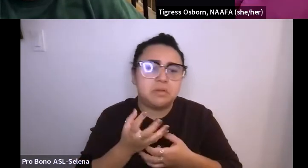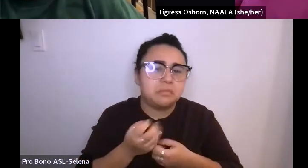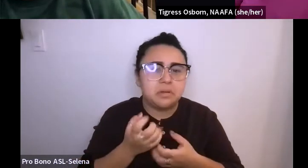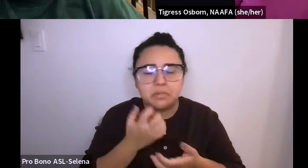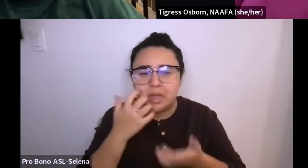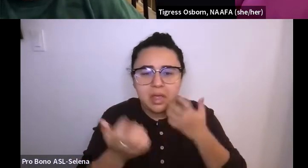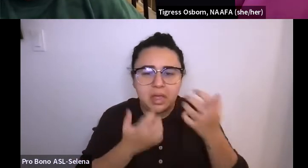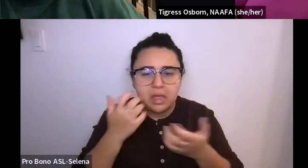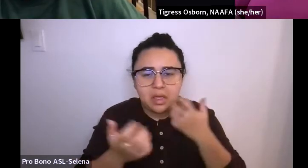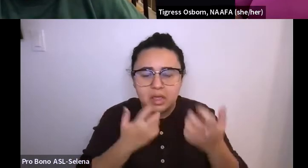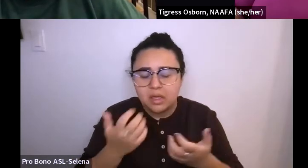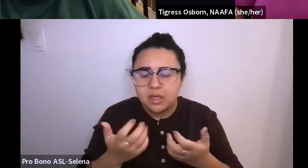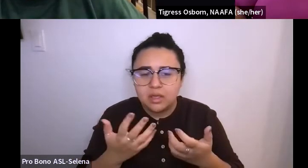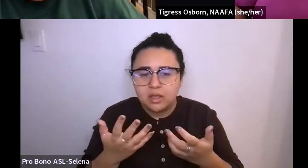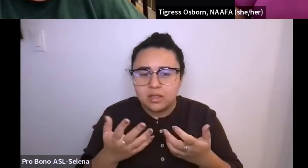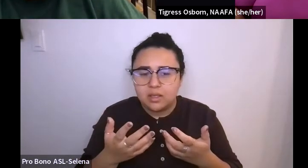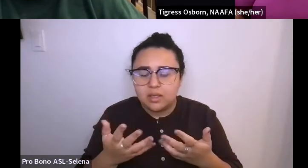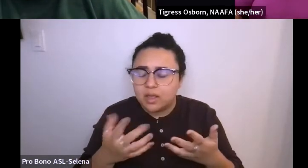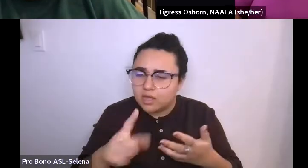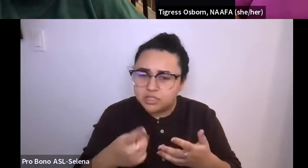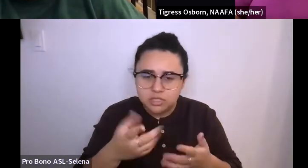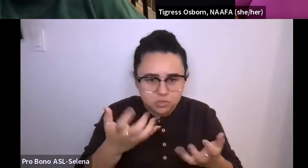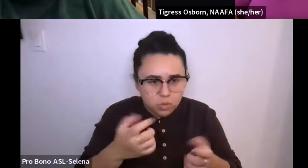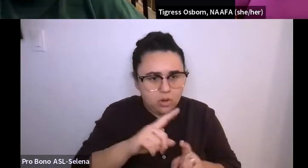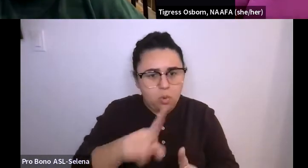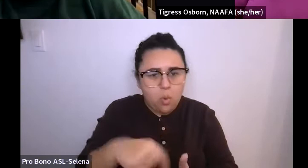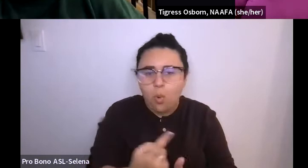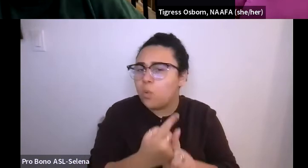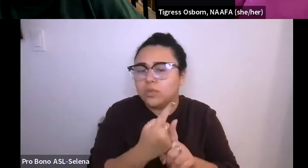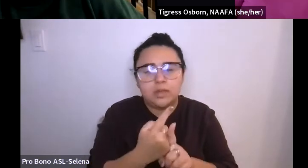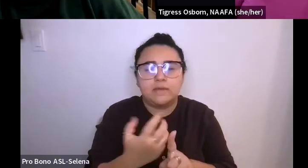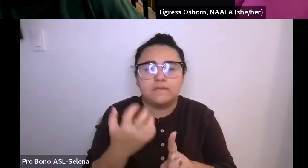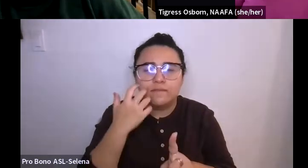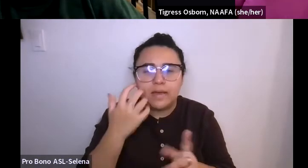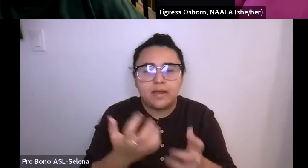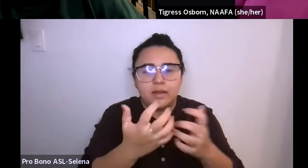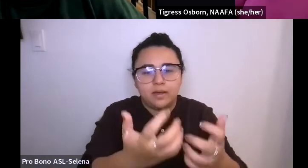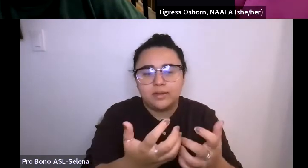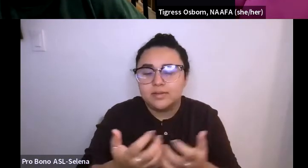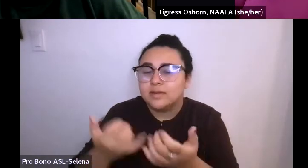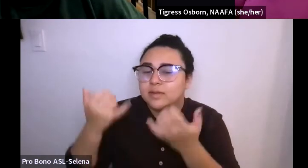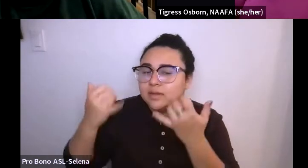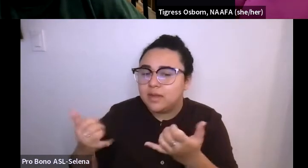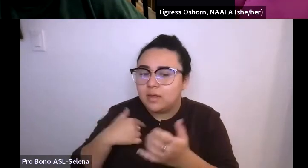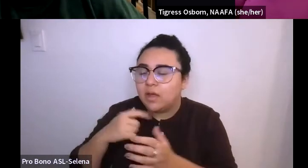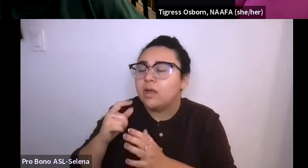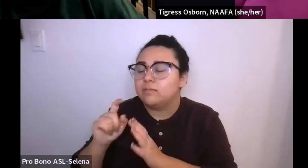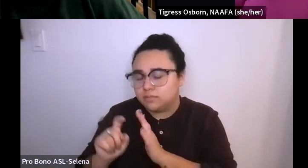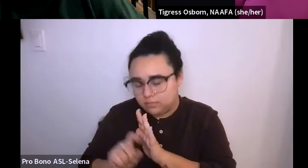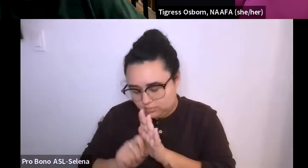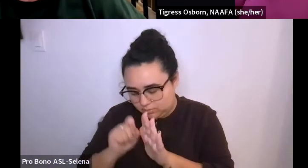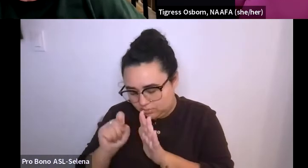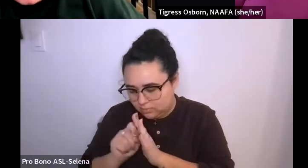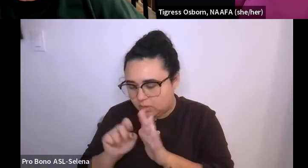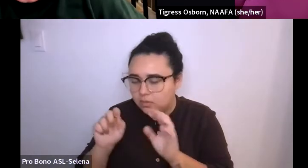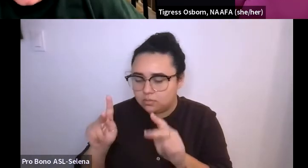fat audience. And I'm now finally at the point where I am beginning to gig to